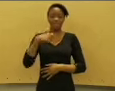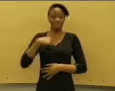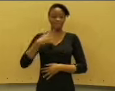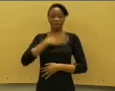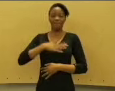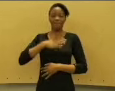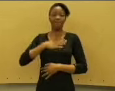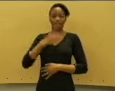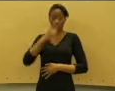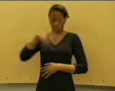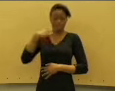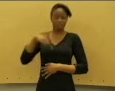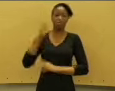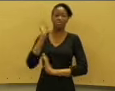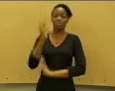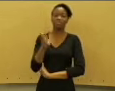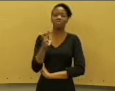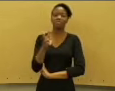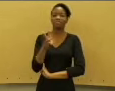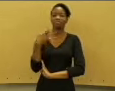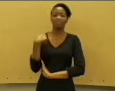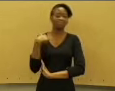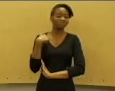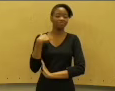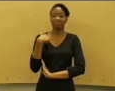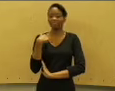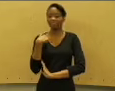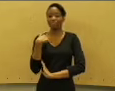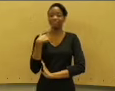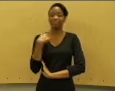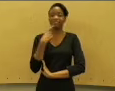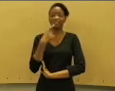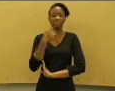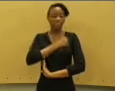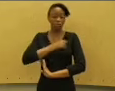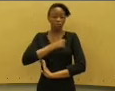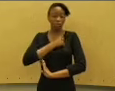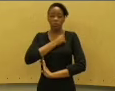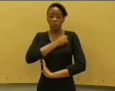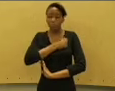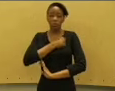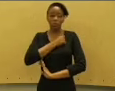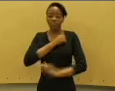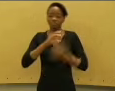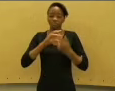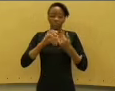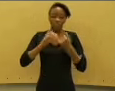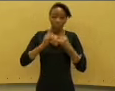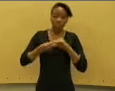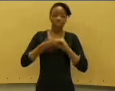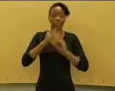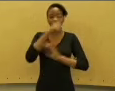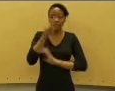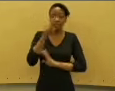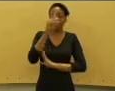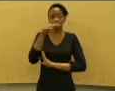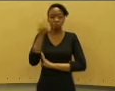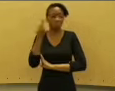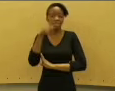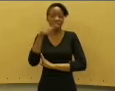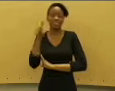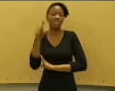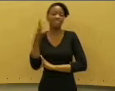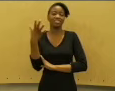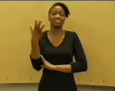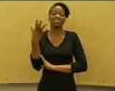with my body, and I'm spending all this time apologizing and trying to make right for being in the wrong body